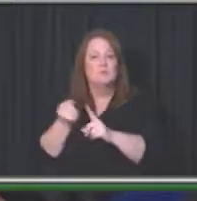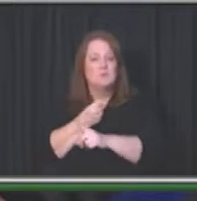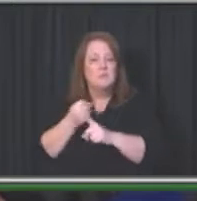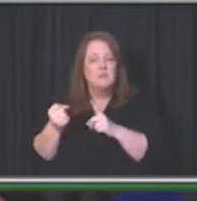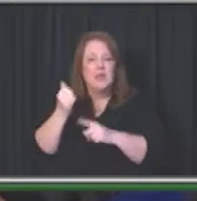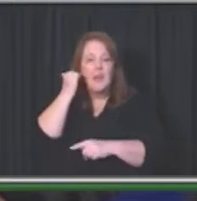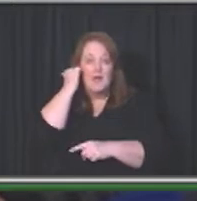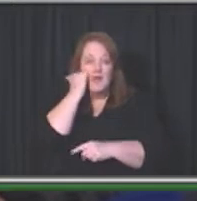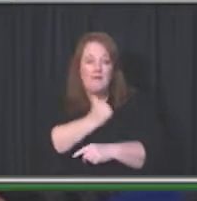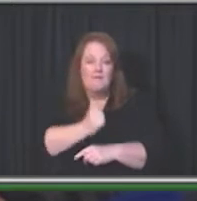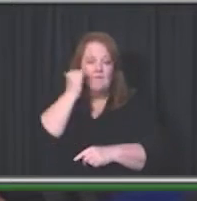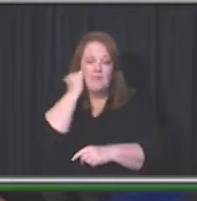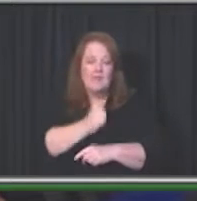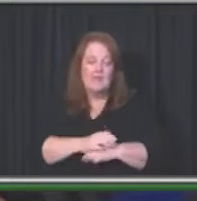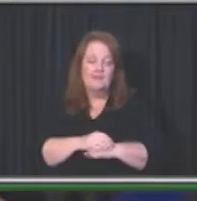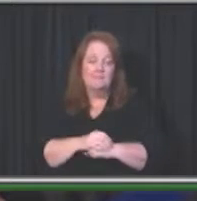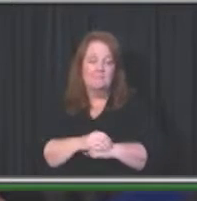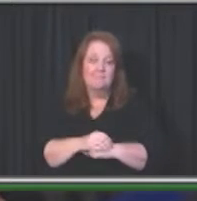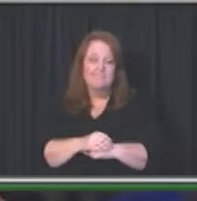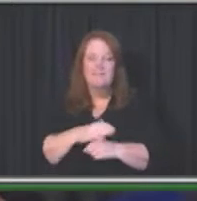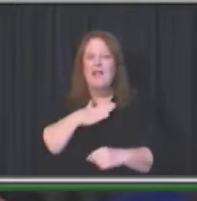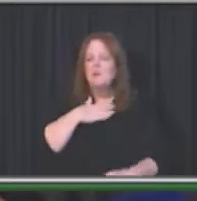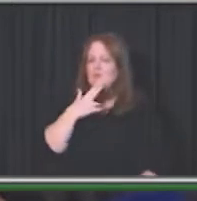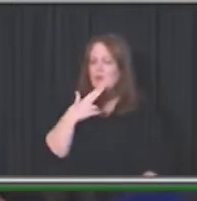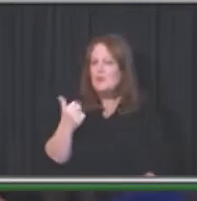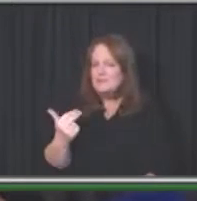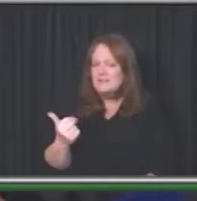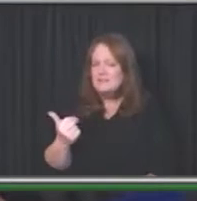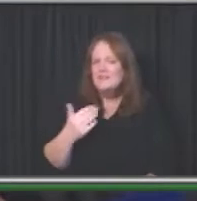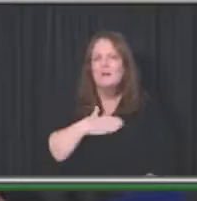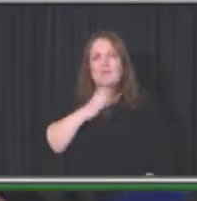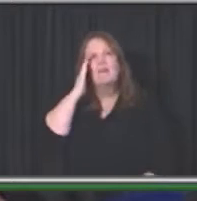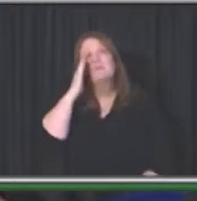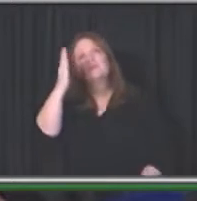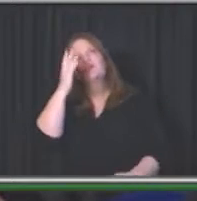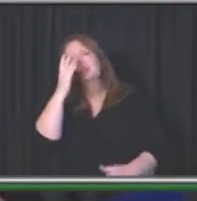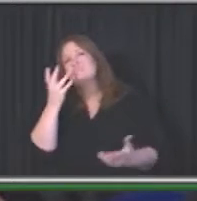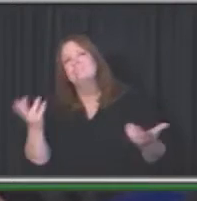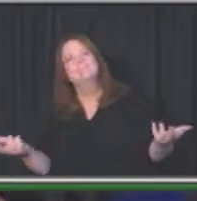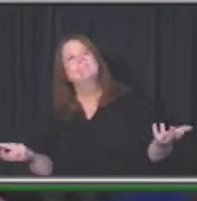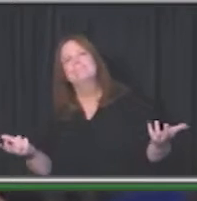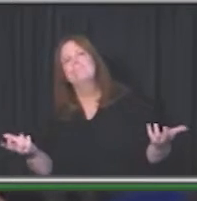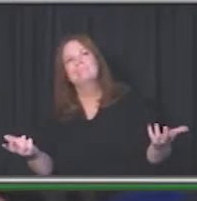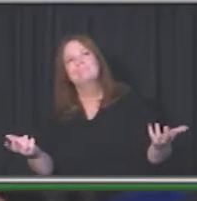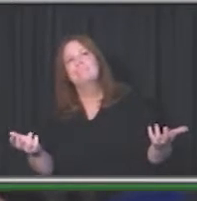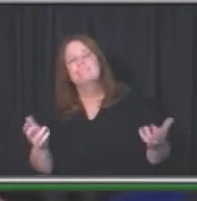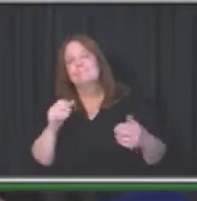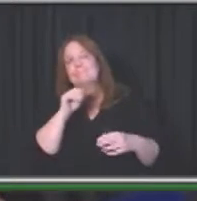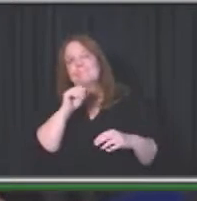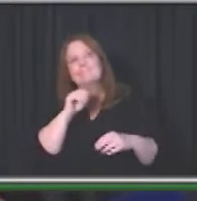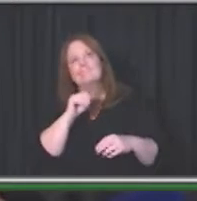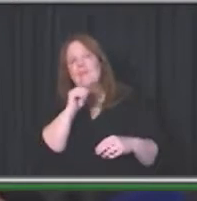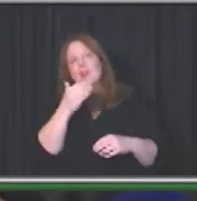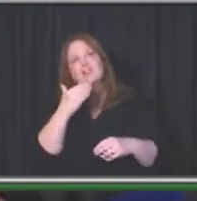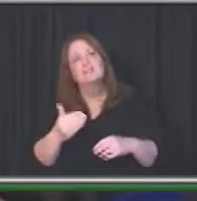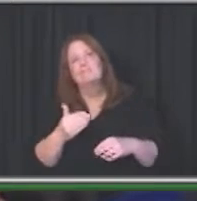age of 15, my future did not look bright. But things have changed.